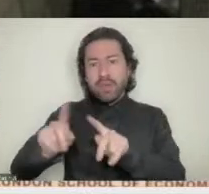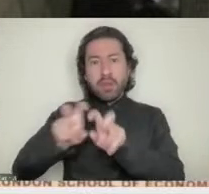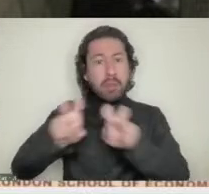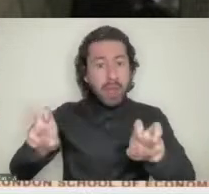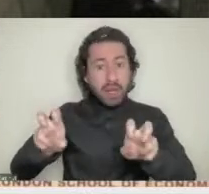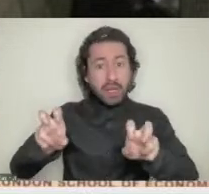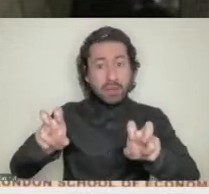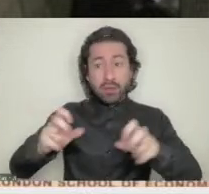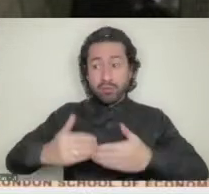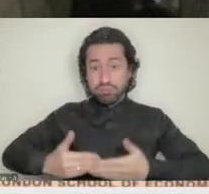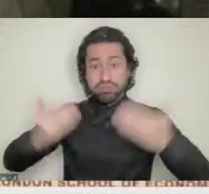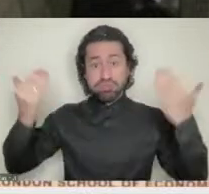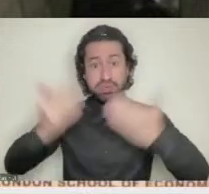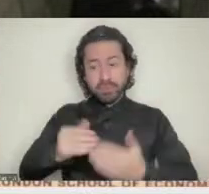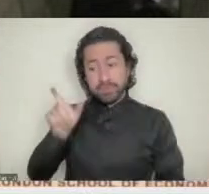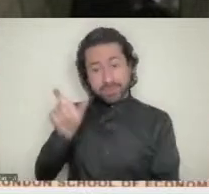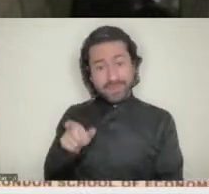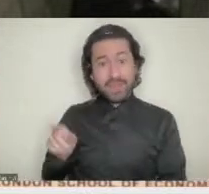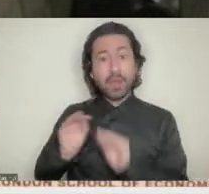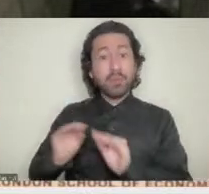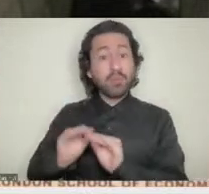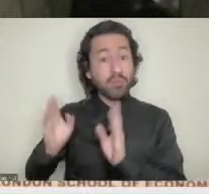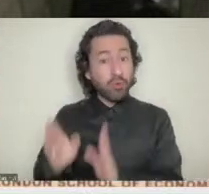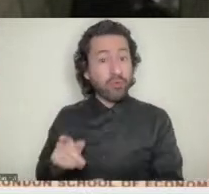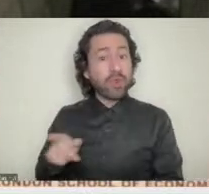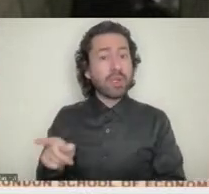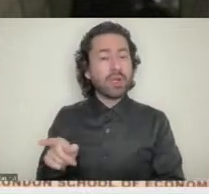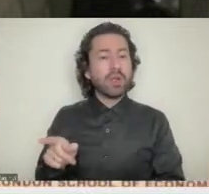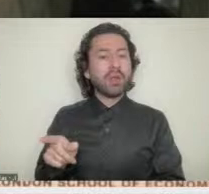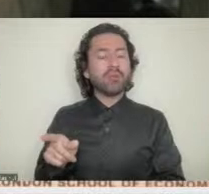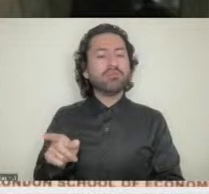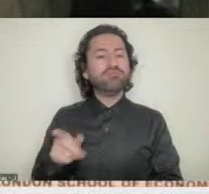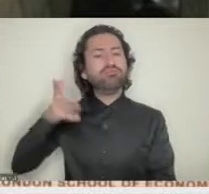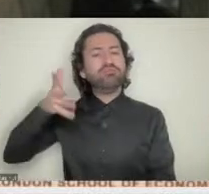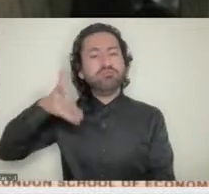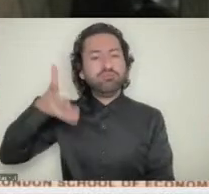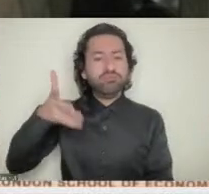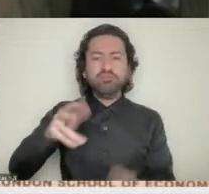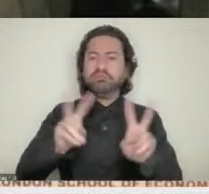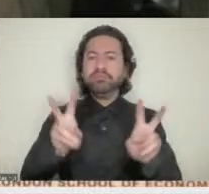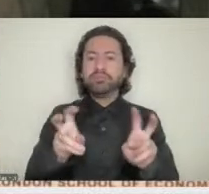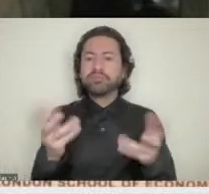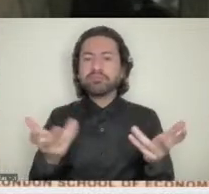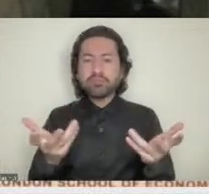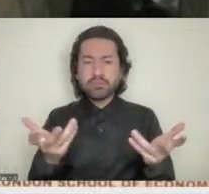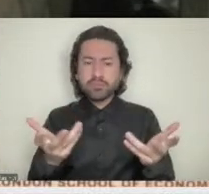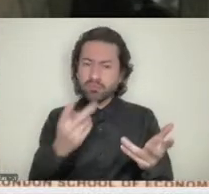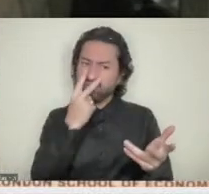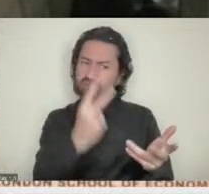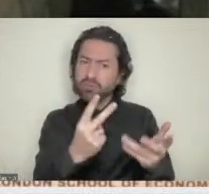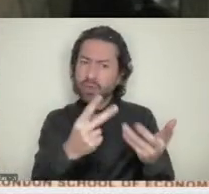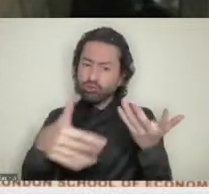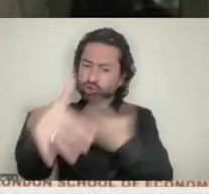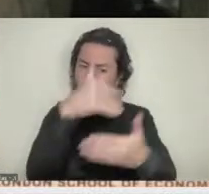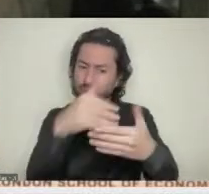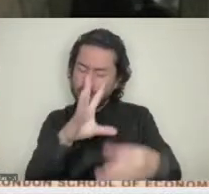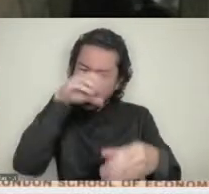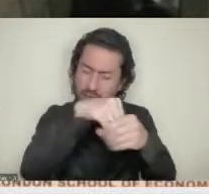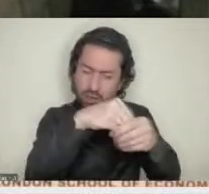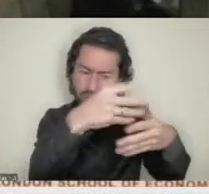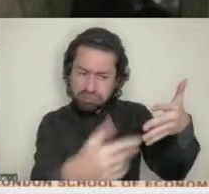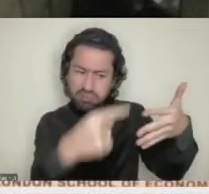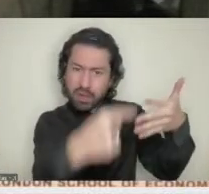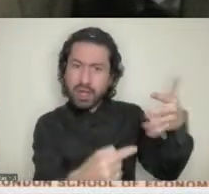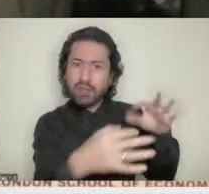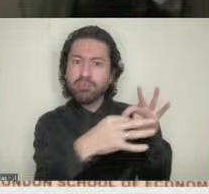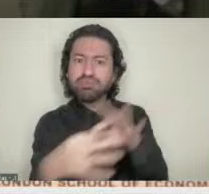this is a way to kick off the day, and we will hear what he has to say with regard to